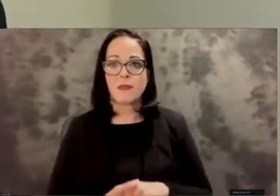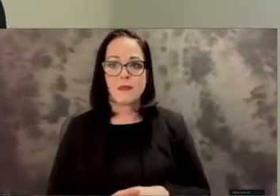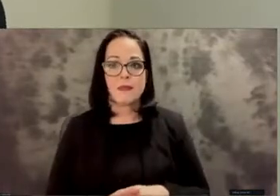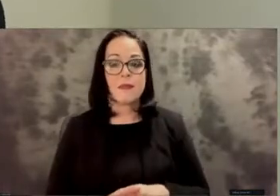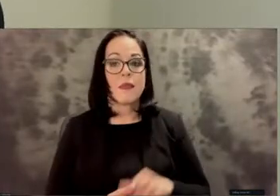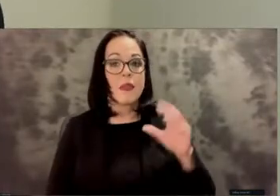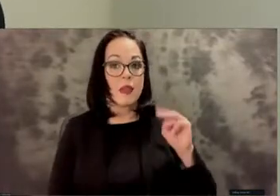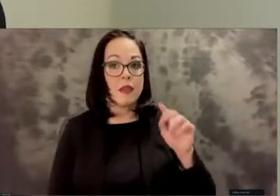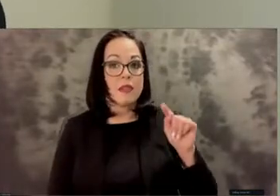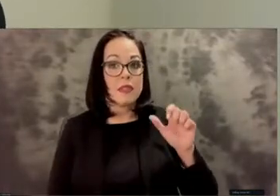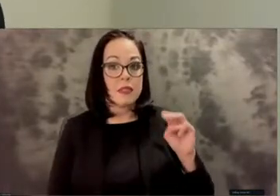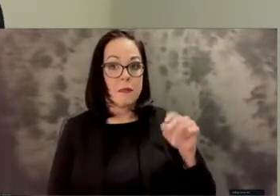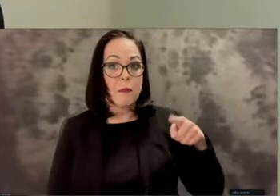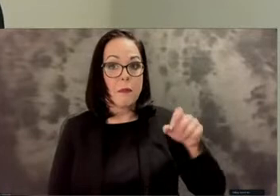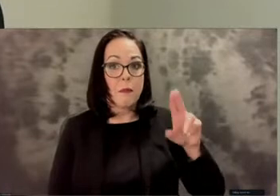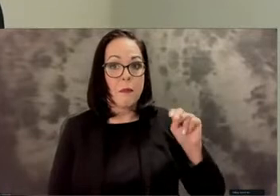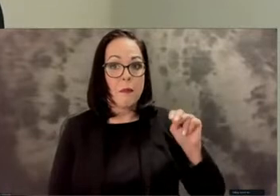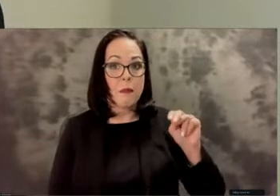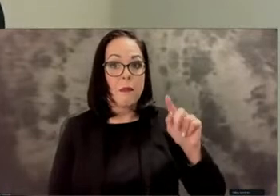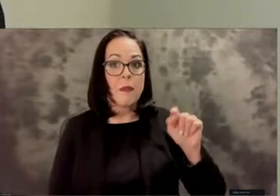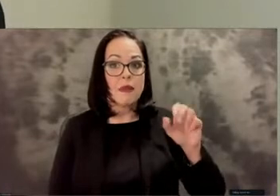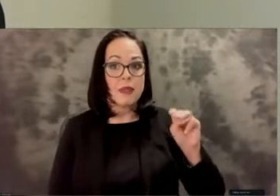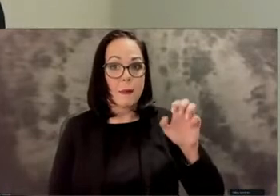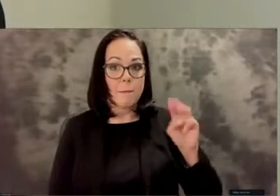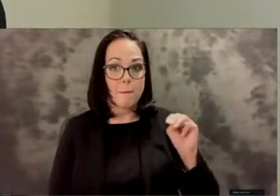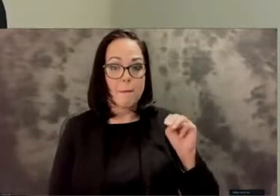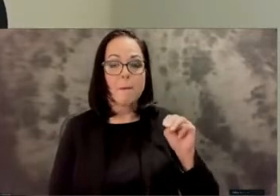Dr. Tim Putnam. Present.